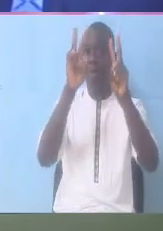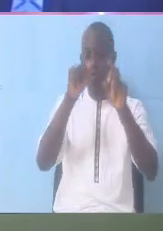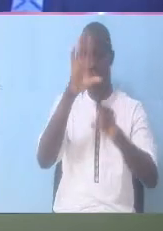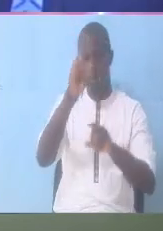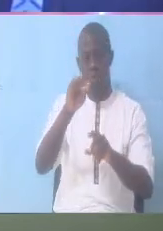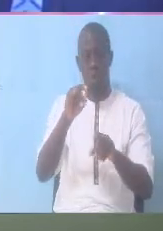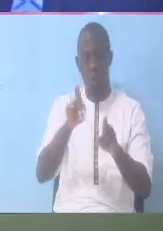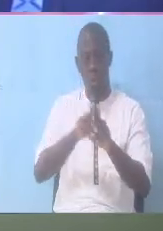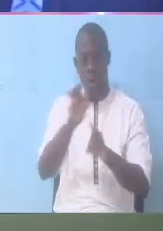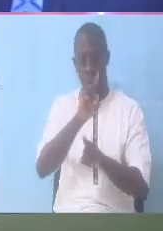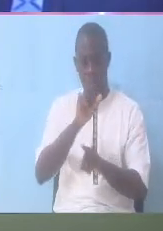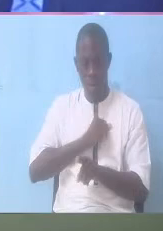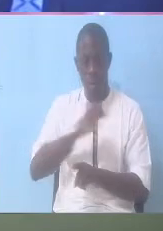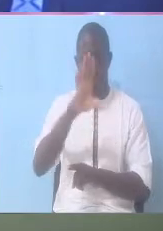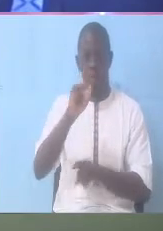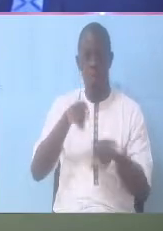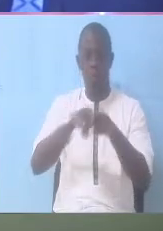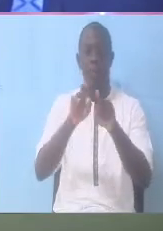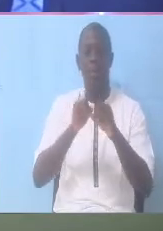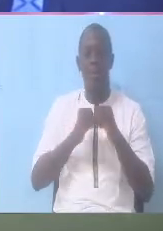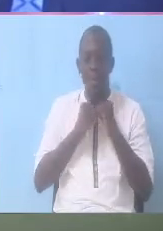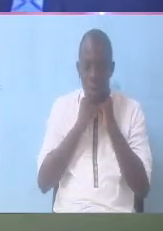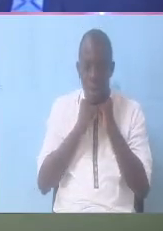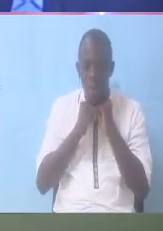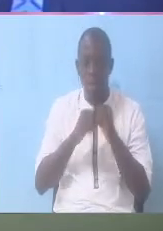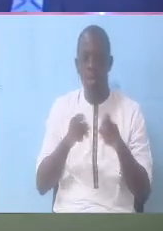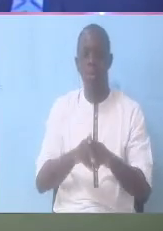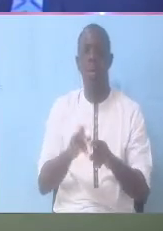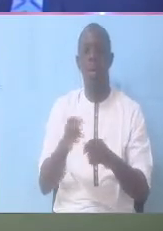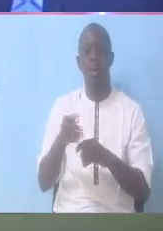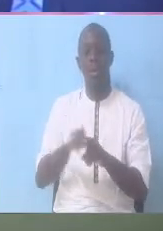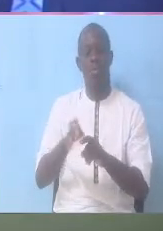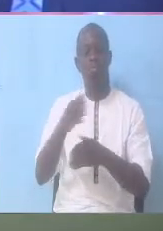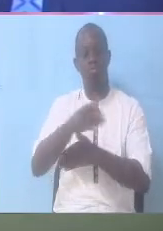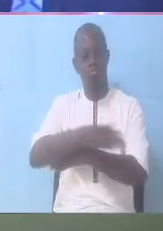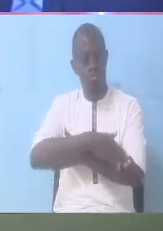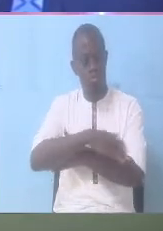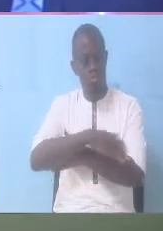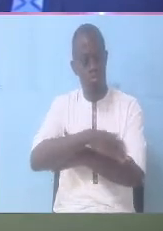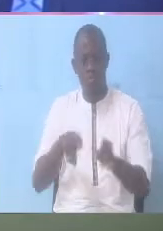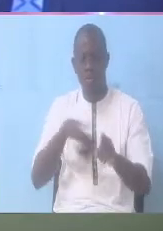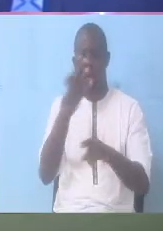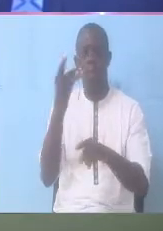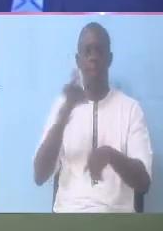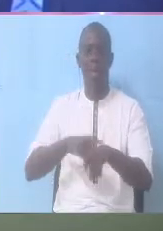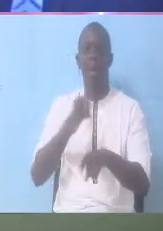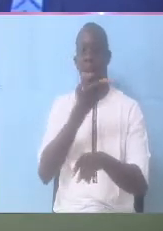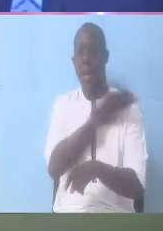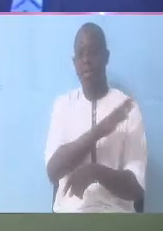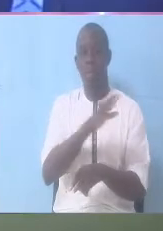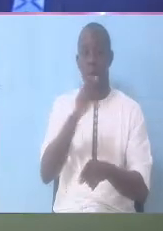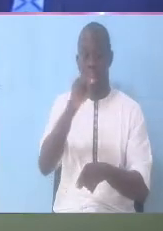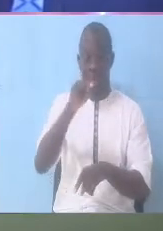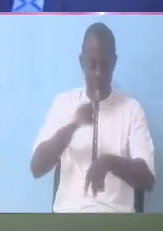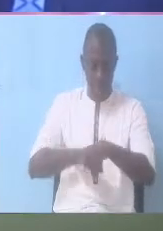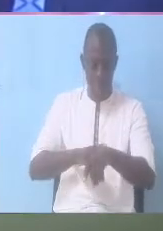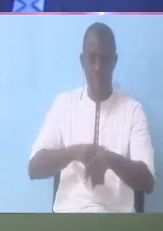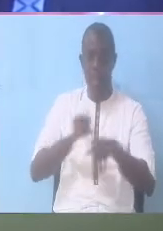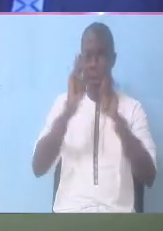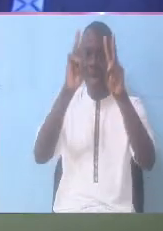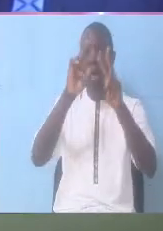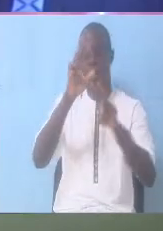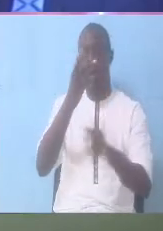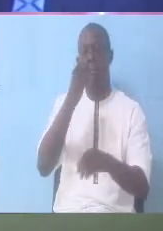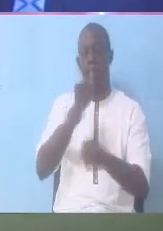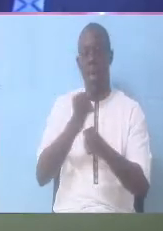Sabali, to lock them for some time and release them. But this time now, he makes sure Jammeh will set an example.